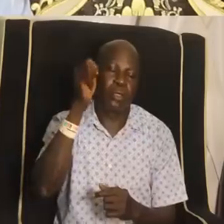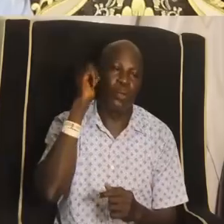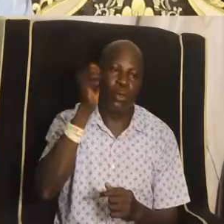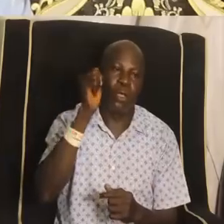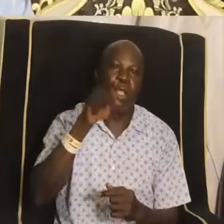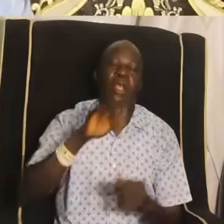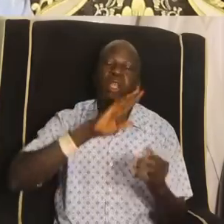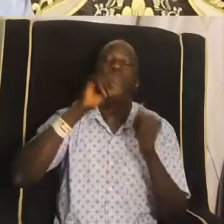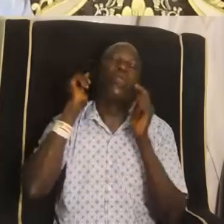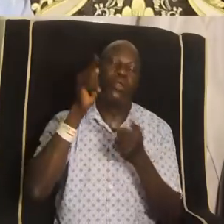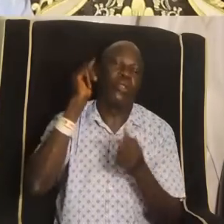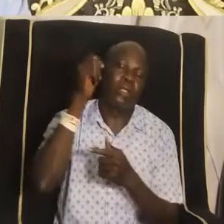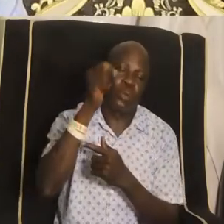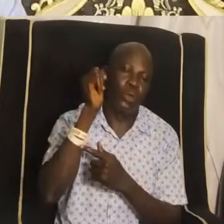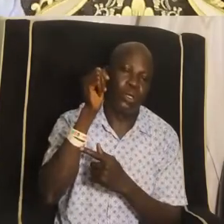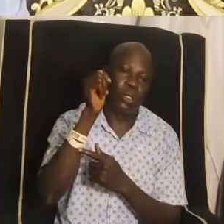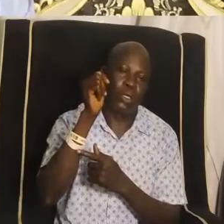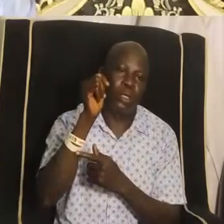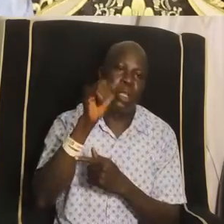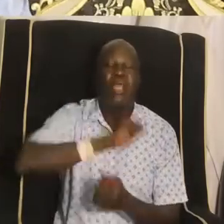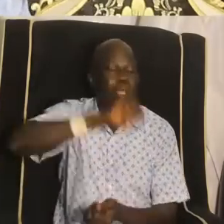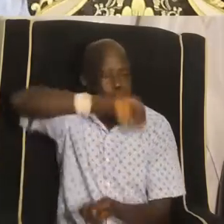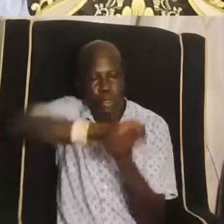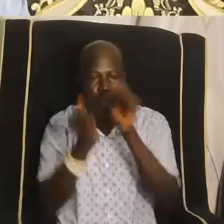that I am next to